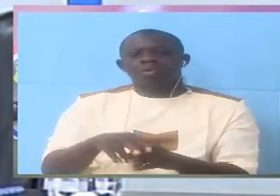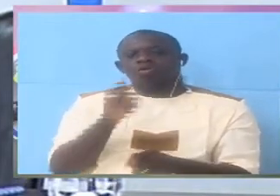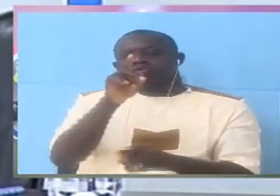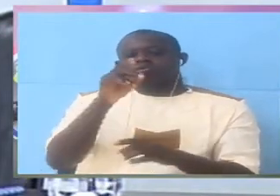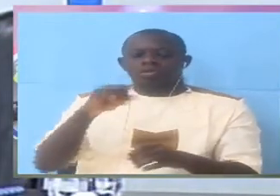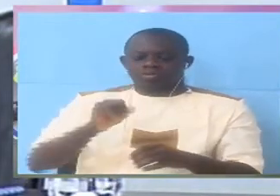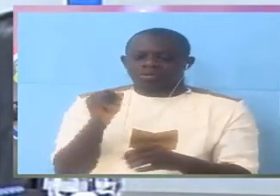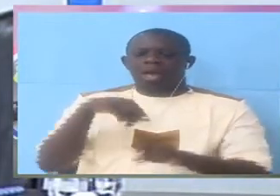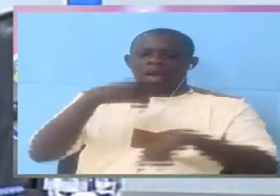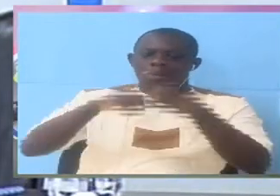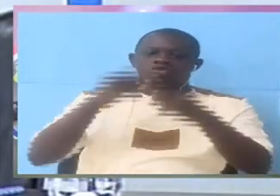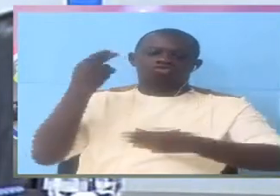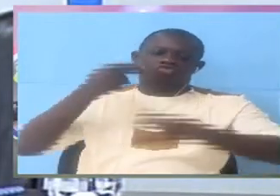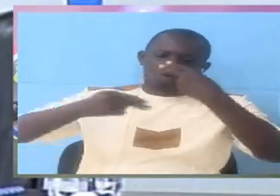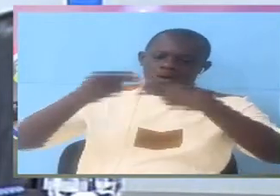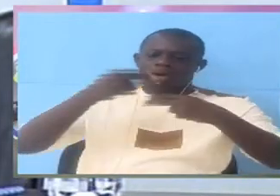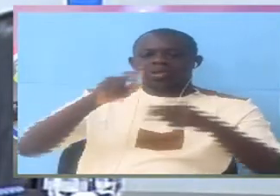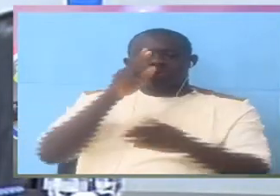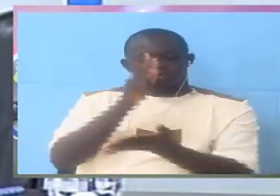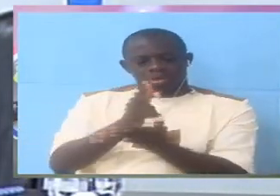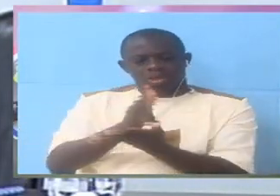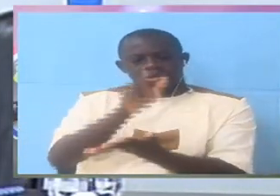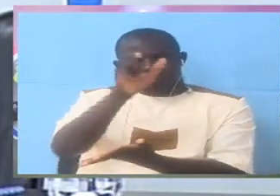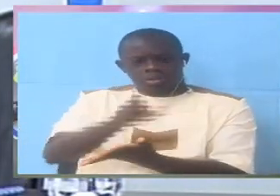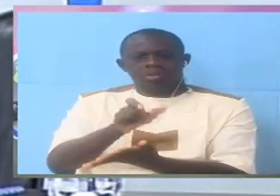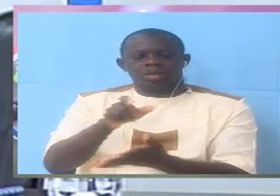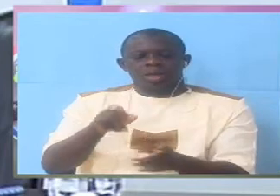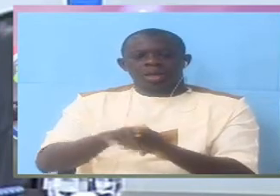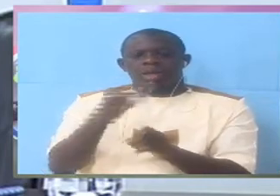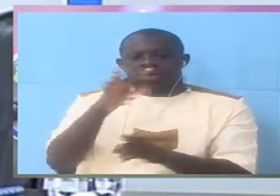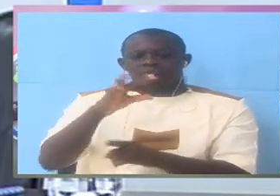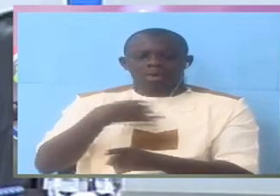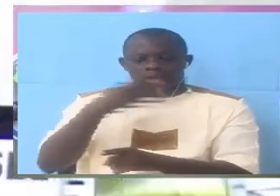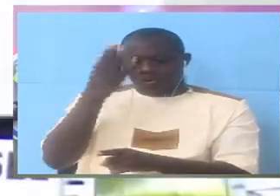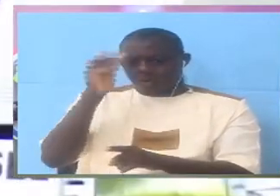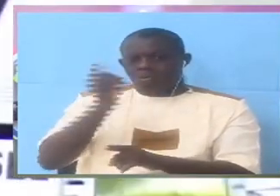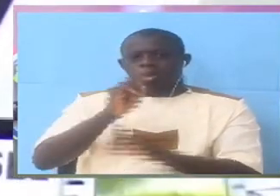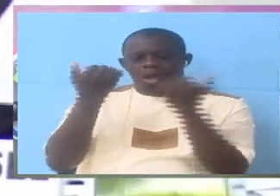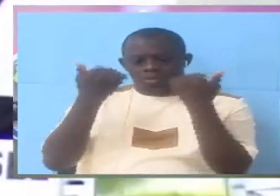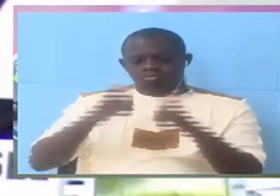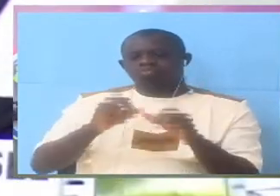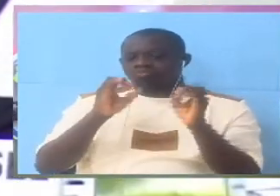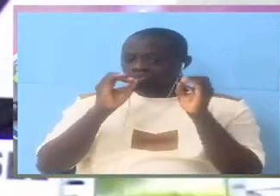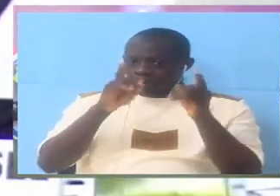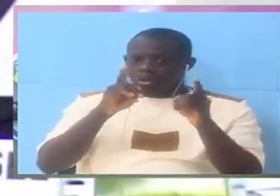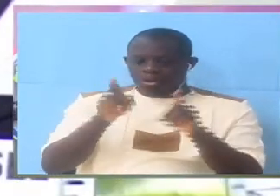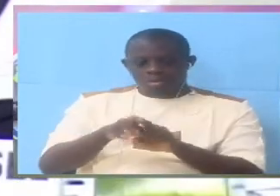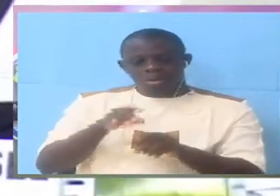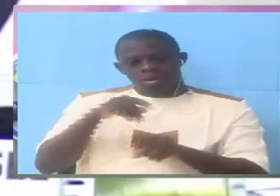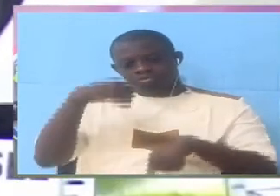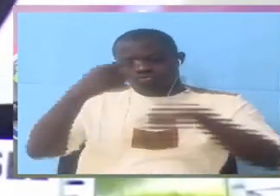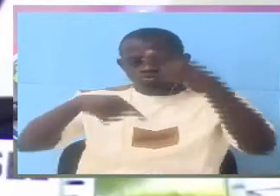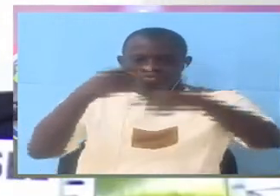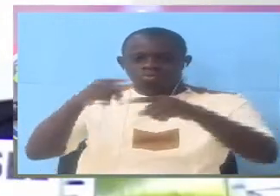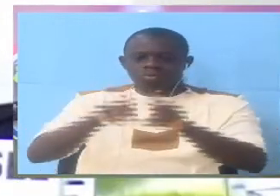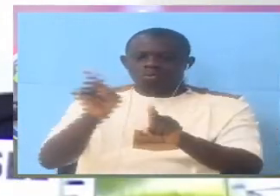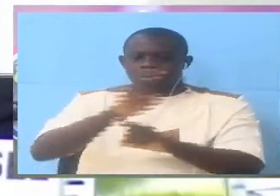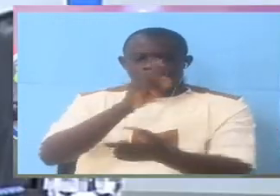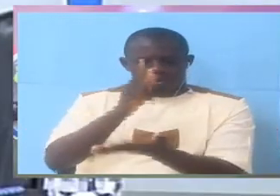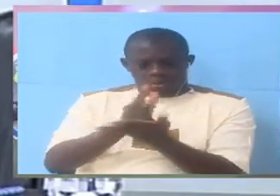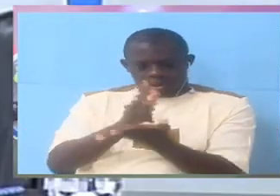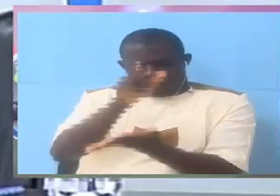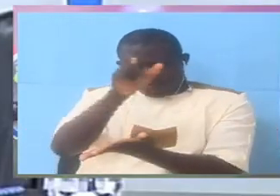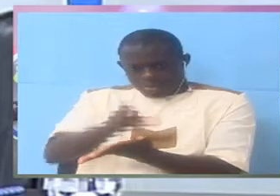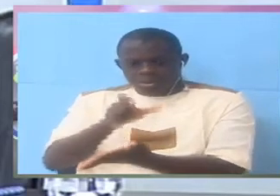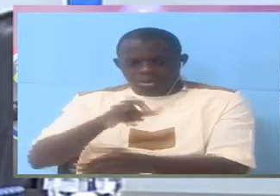As far as I am concerned. Okay, all right, let's move on. So what the witness said about being taken to this place is true. You